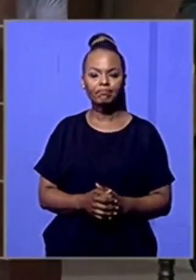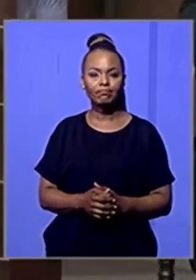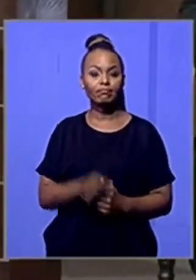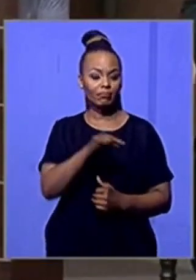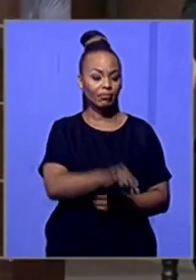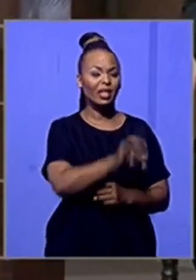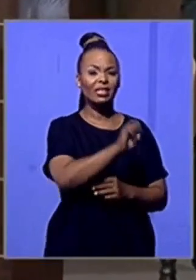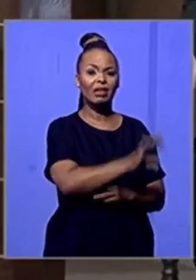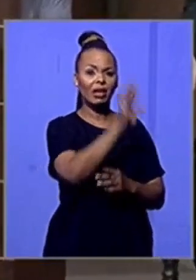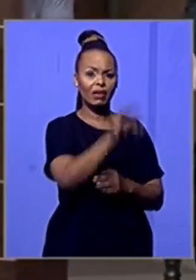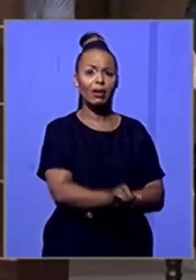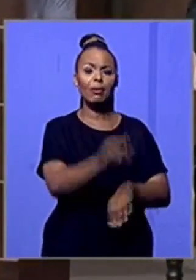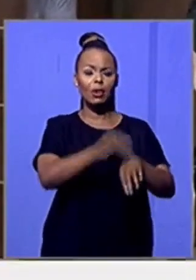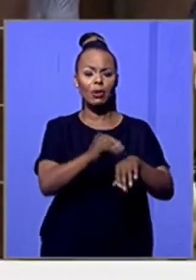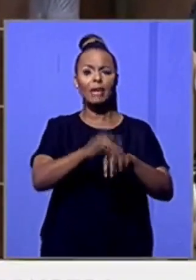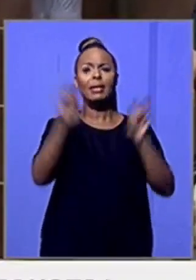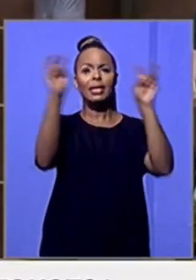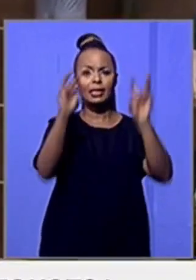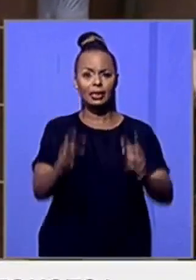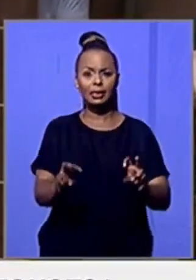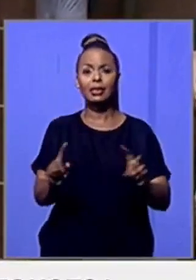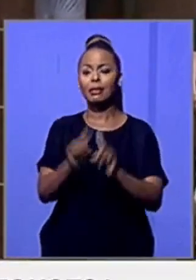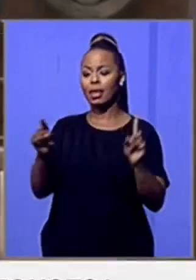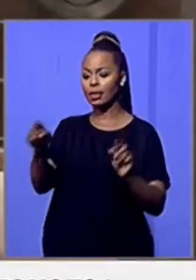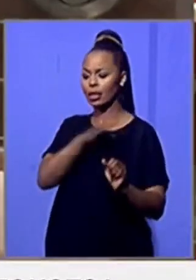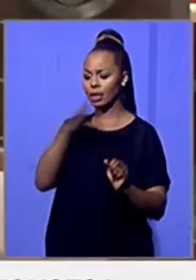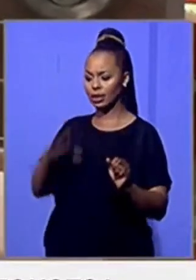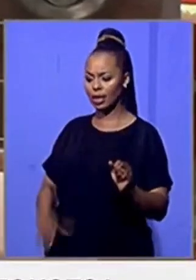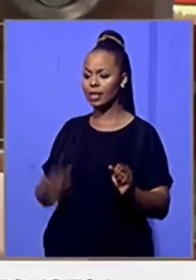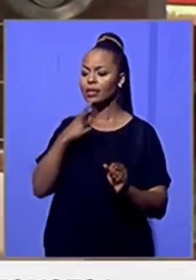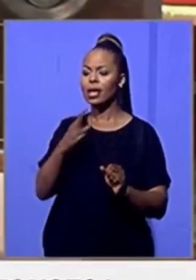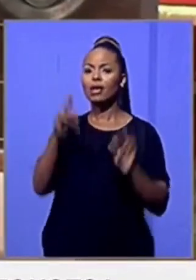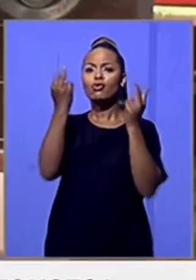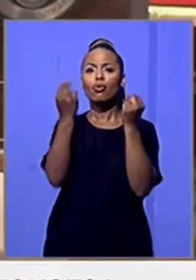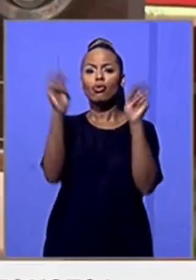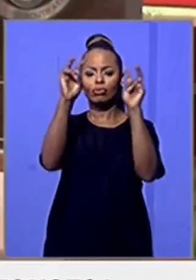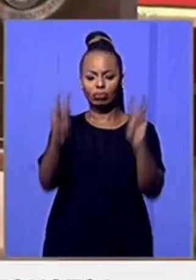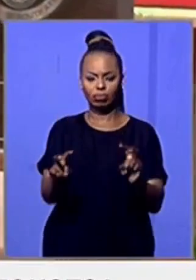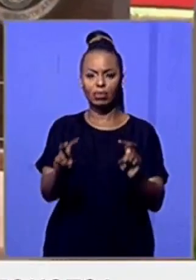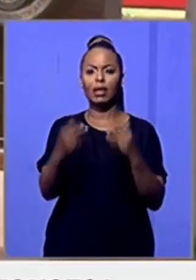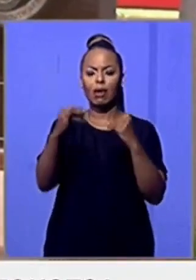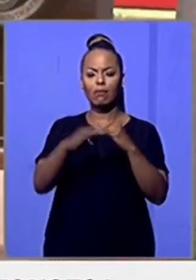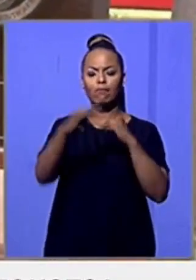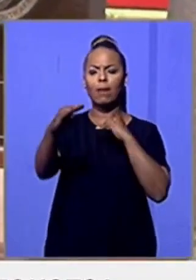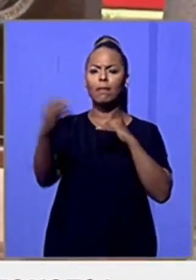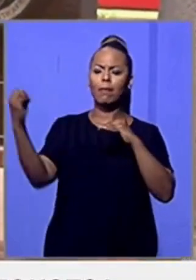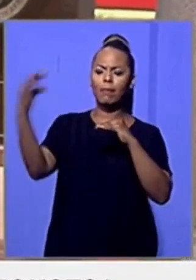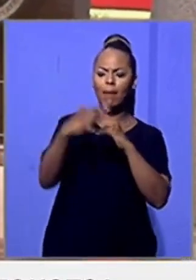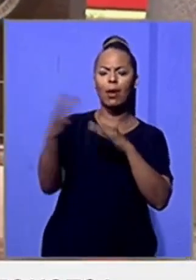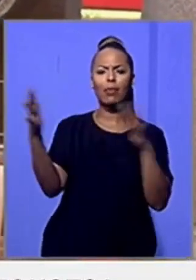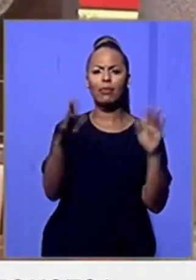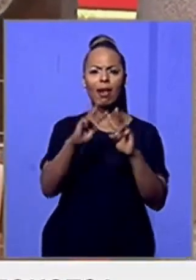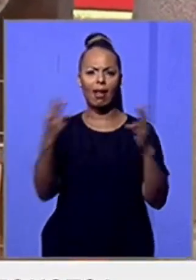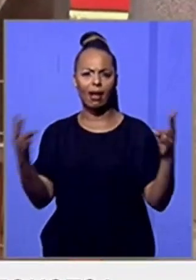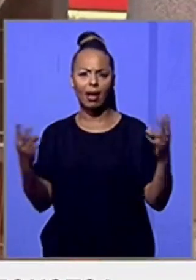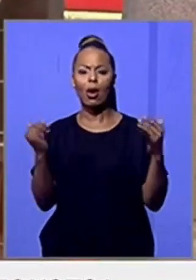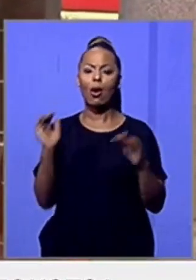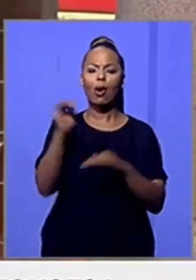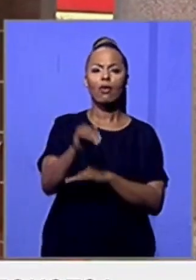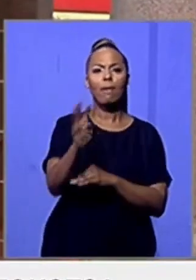le mathata a energy, China e etleditse ka didiriswa tsa motlakase tsa tshoganyetso tse di balelwang go diranta di le dimilione